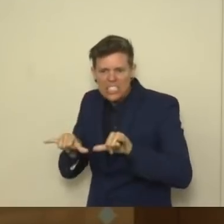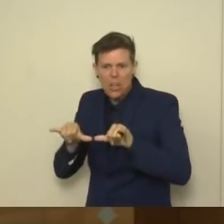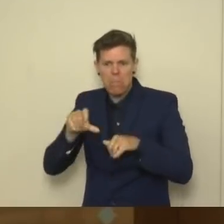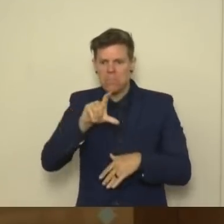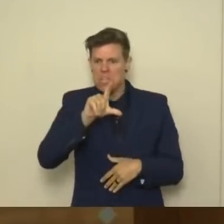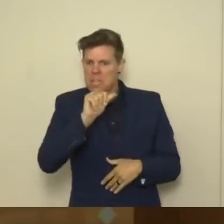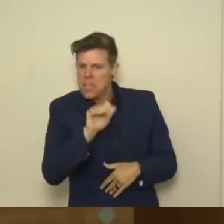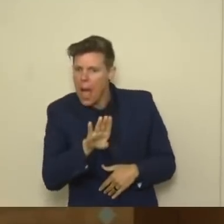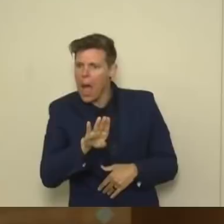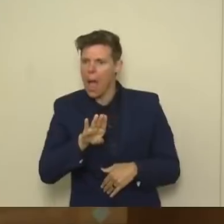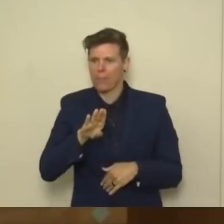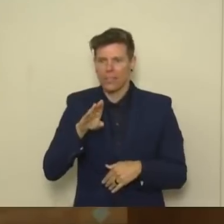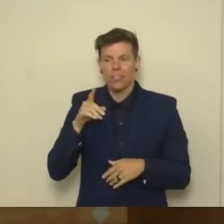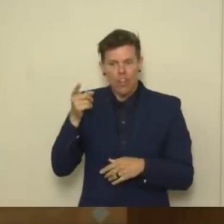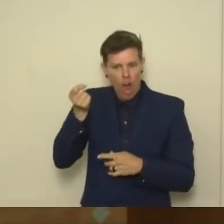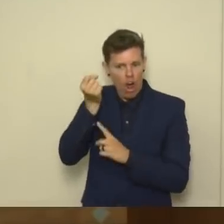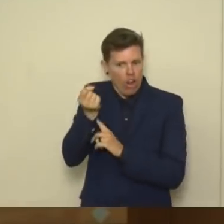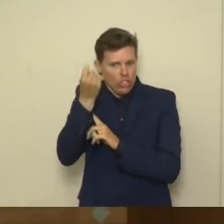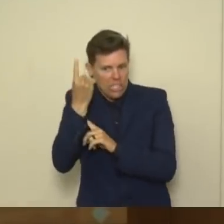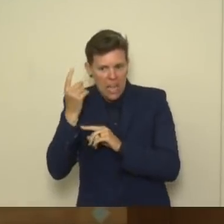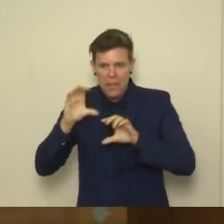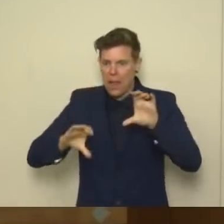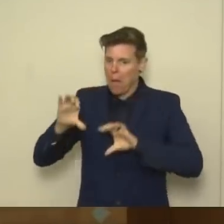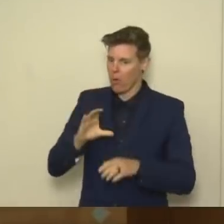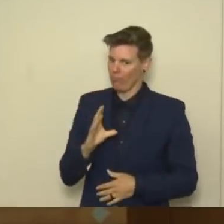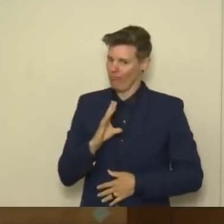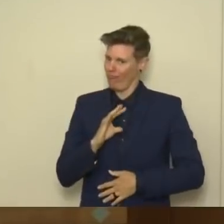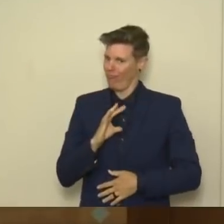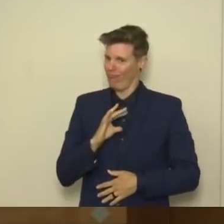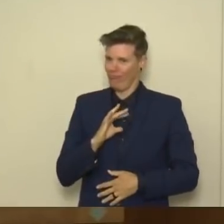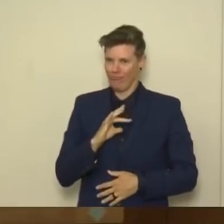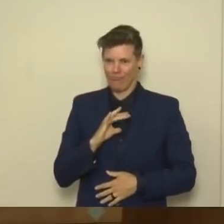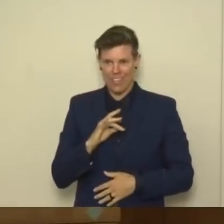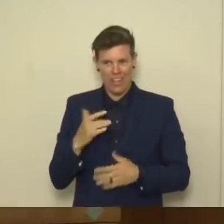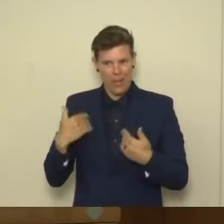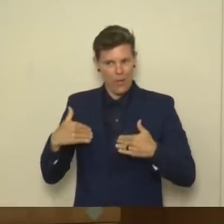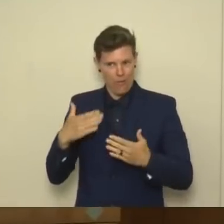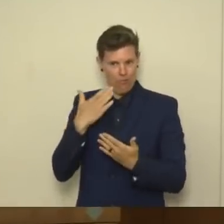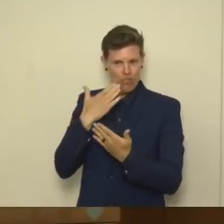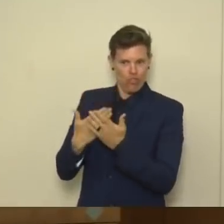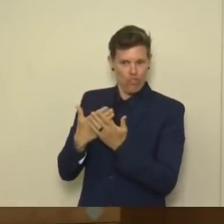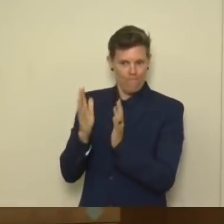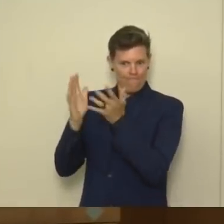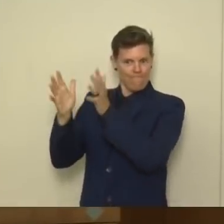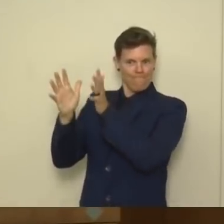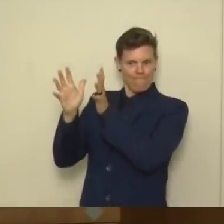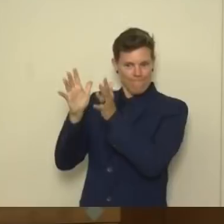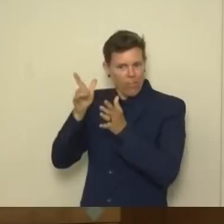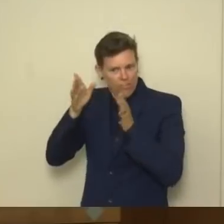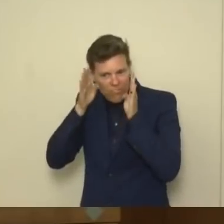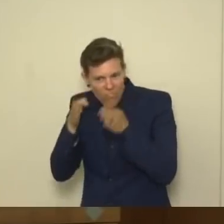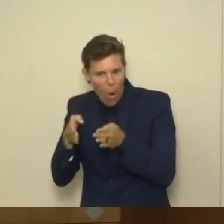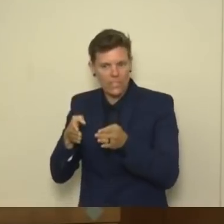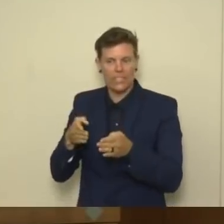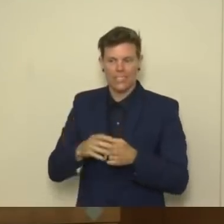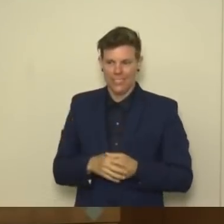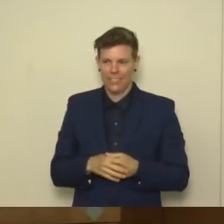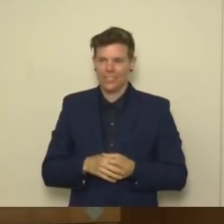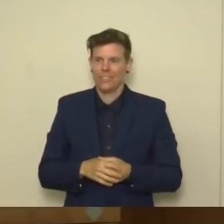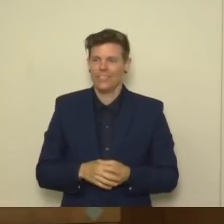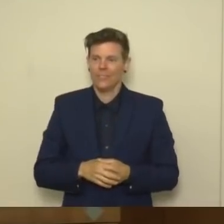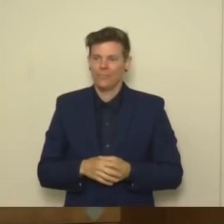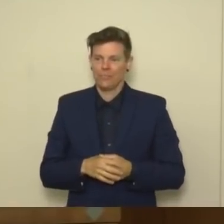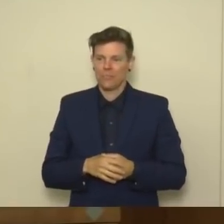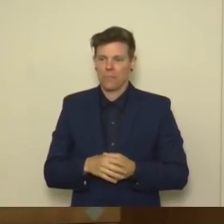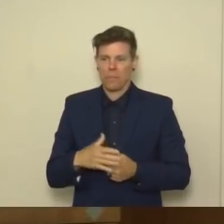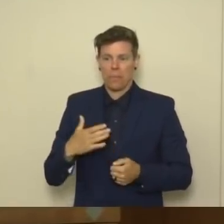me that she's so focused on this, because of course the vast majority of the data I present comes out of the testing that